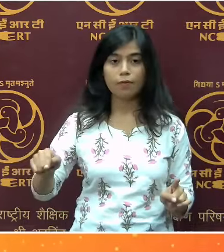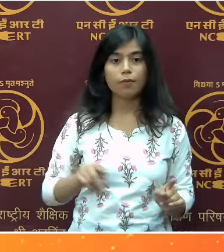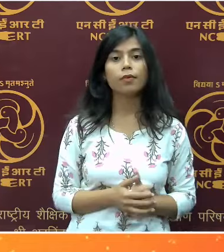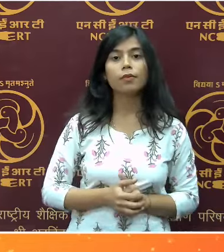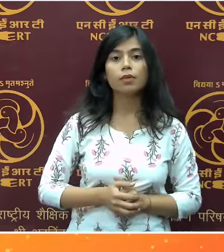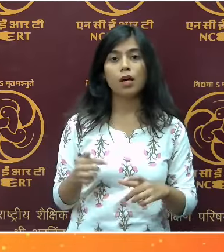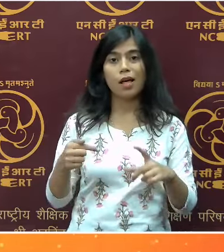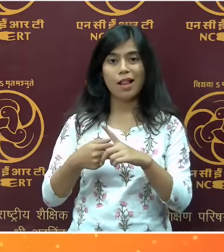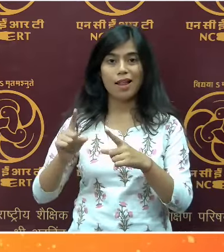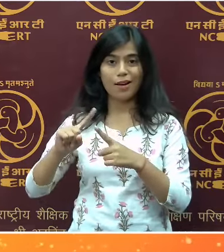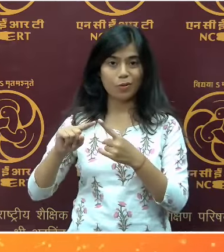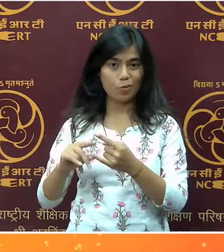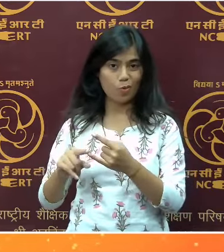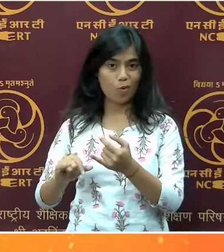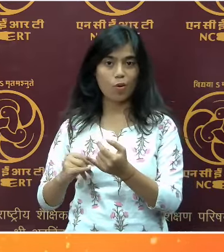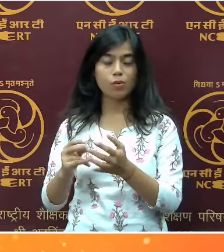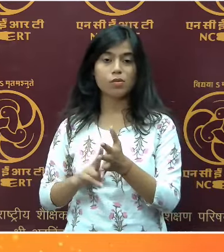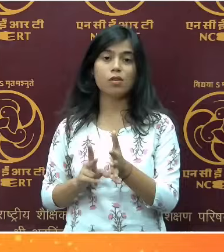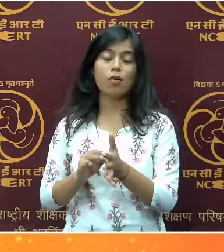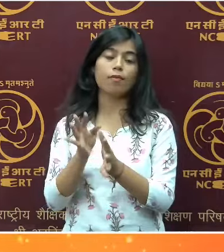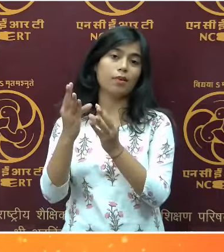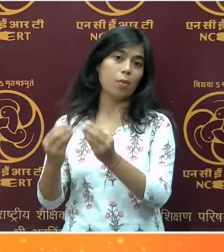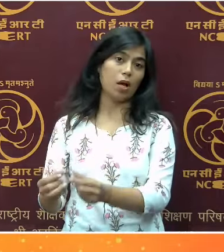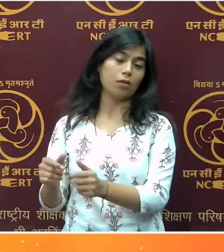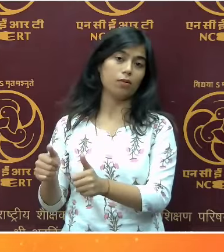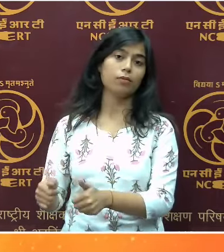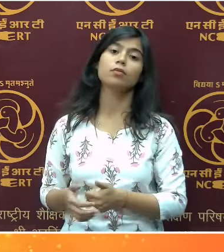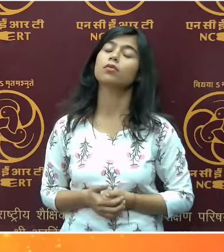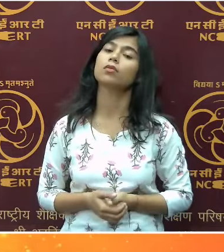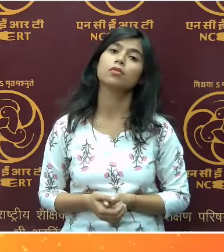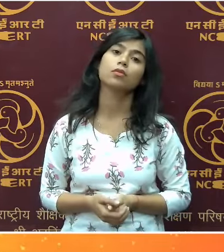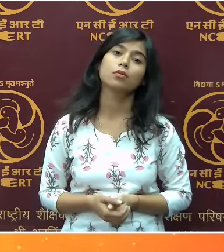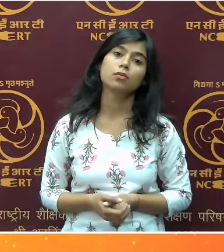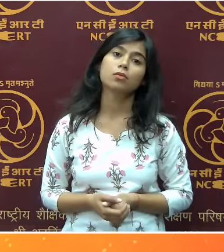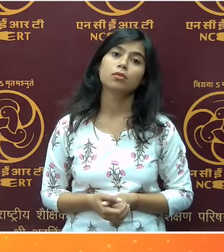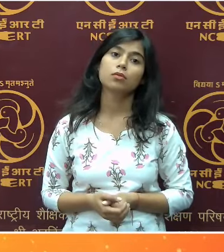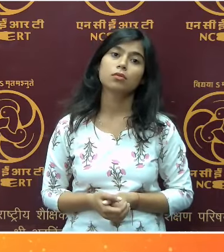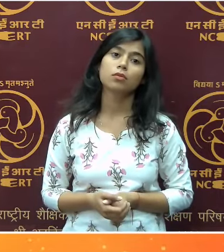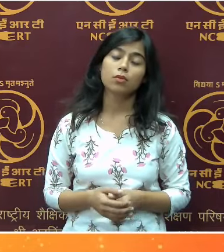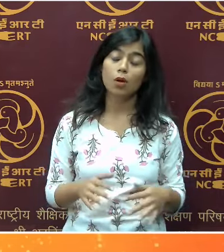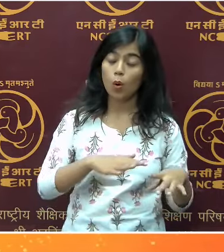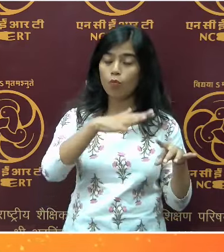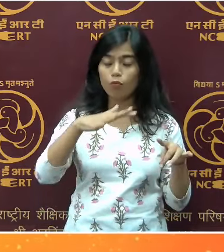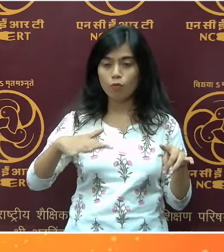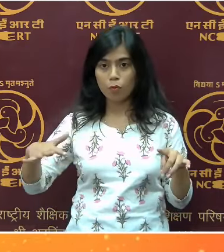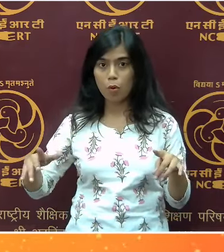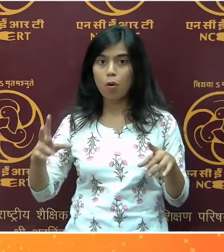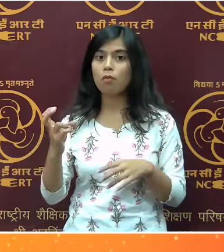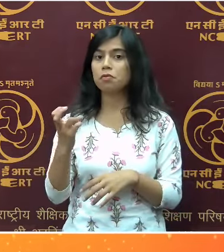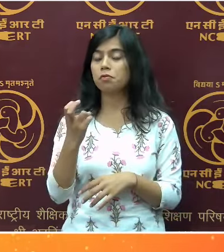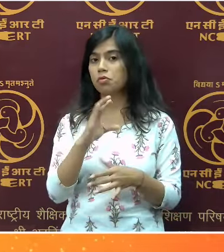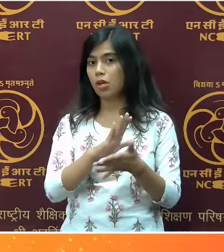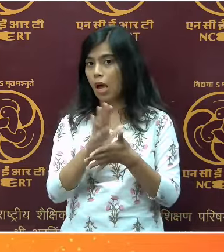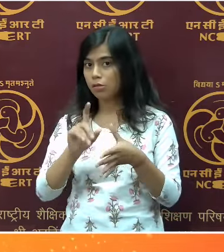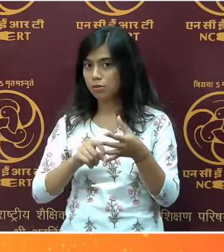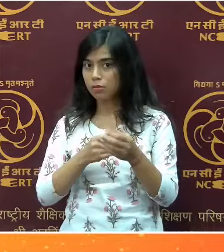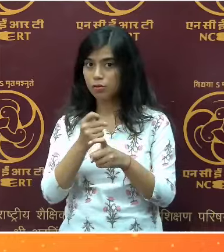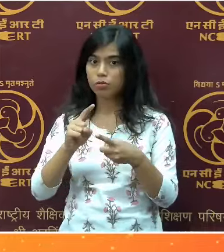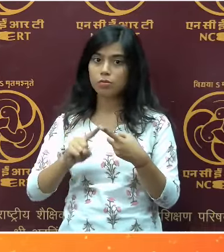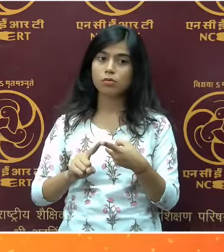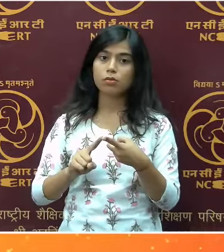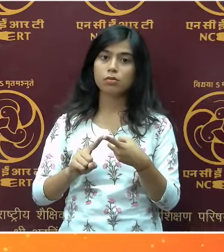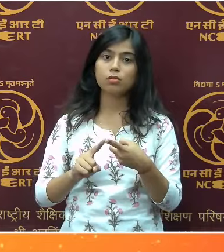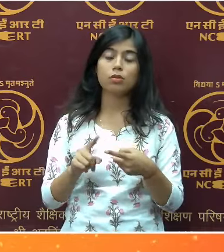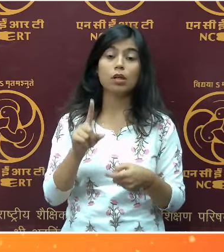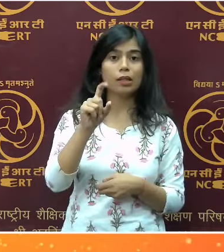with the lack of thing. In that time, there is a flow of charge. That flow of charge per second